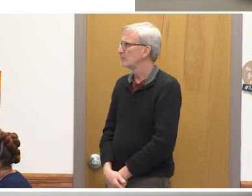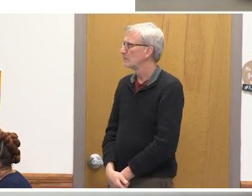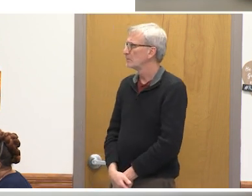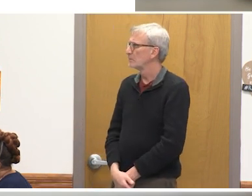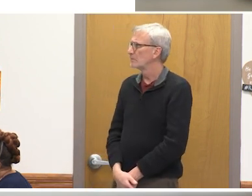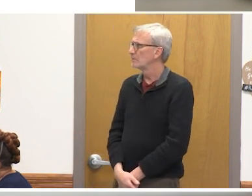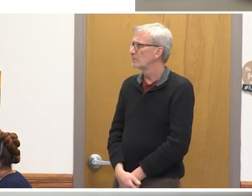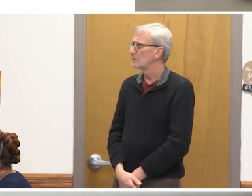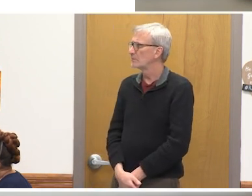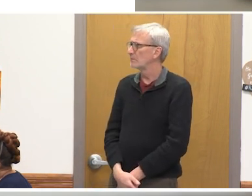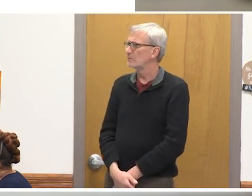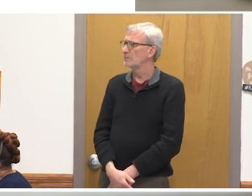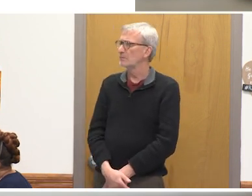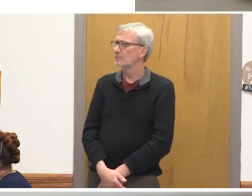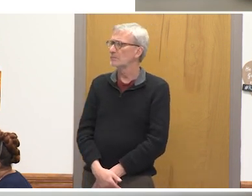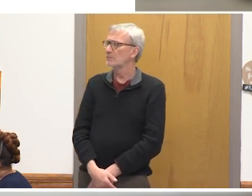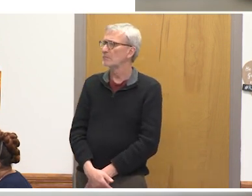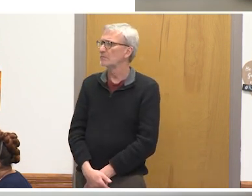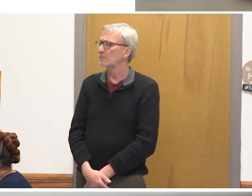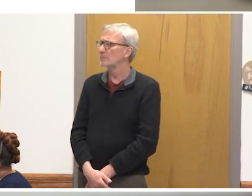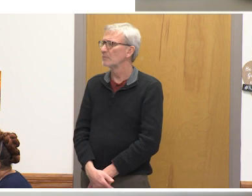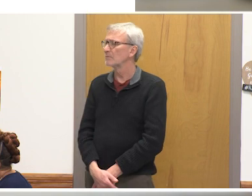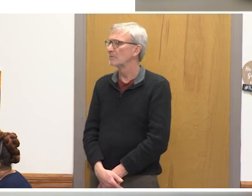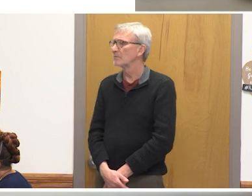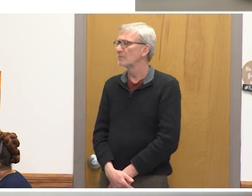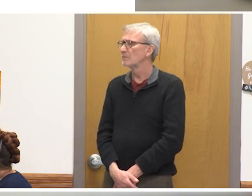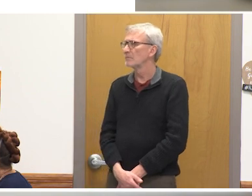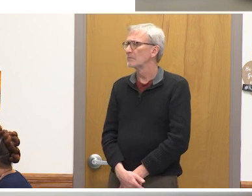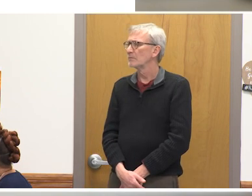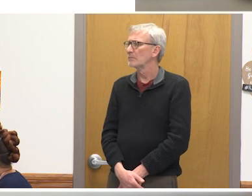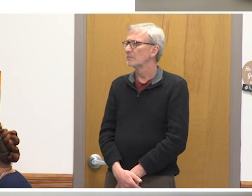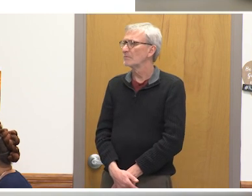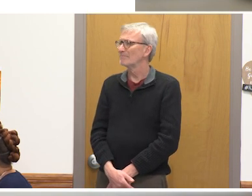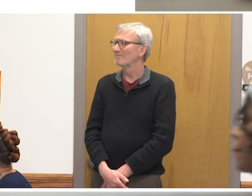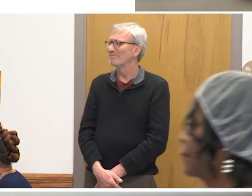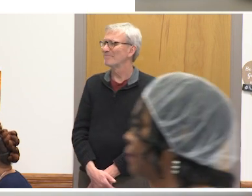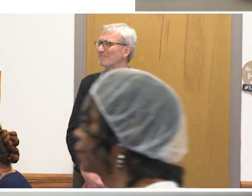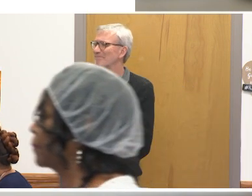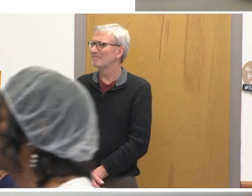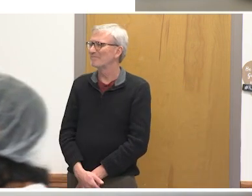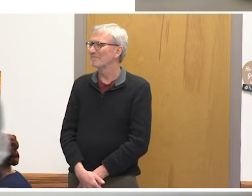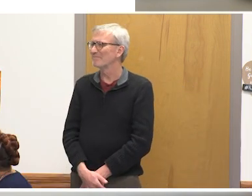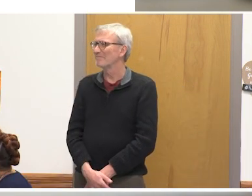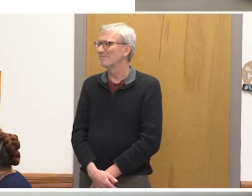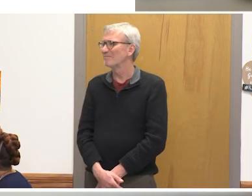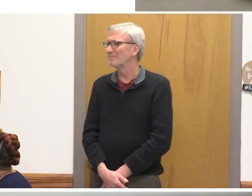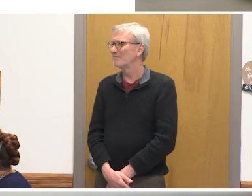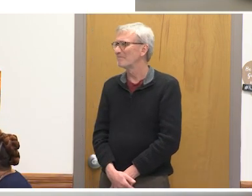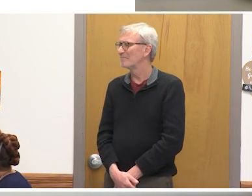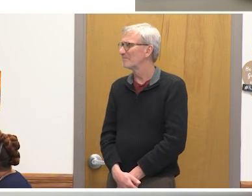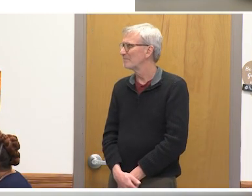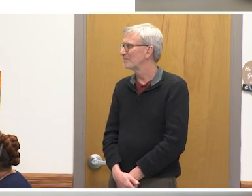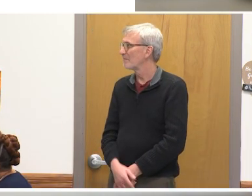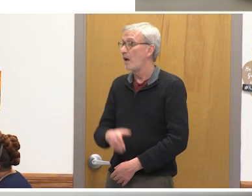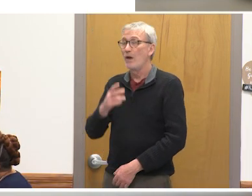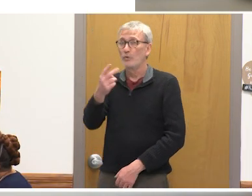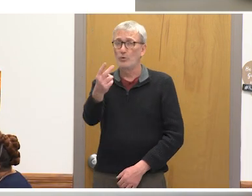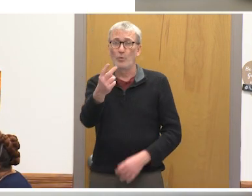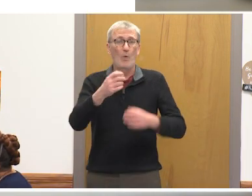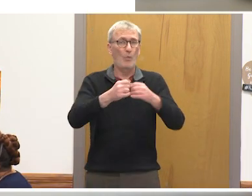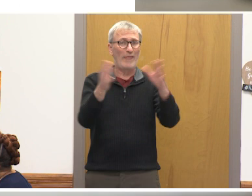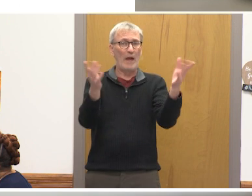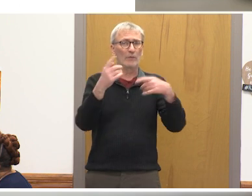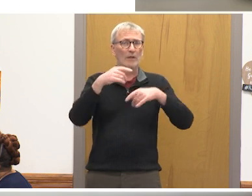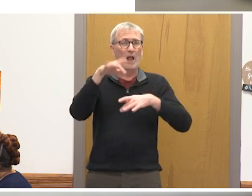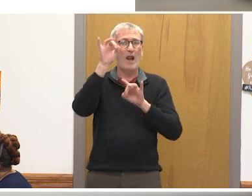I believe I will be handing back to Sean. All right, so now Sean will talk about the two unsignalized intersections as